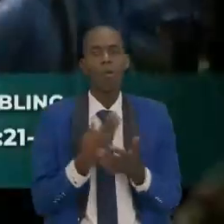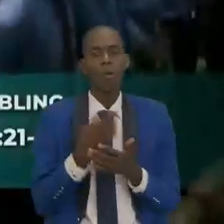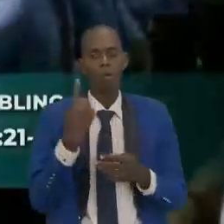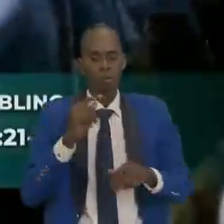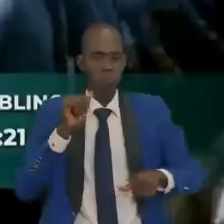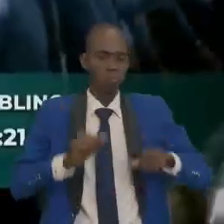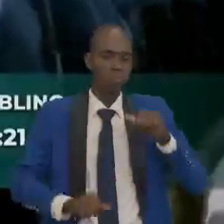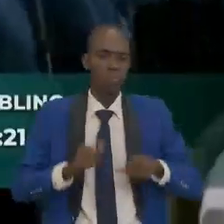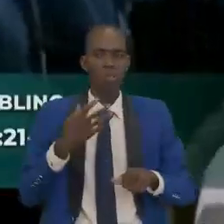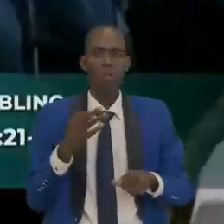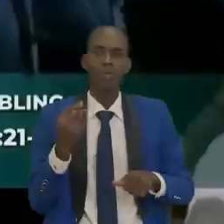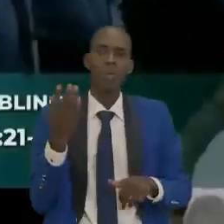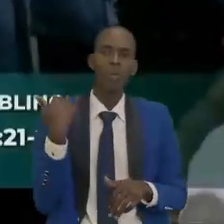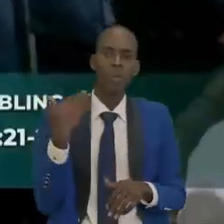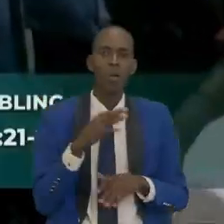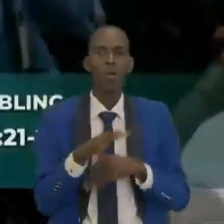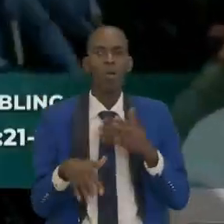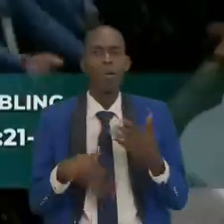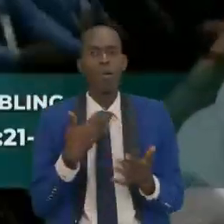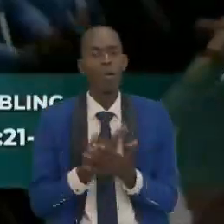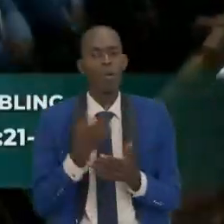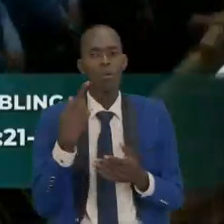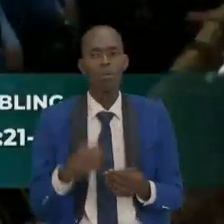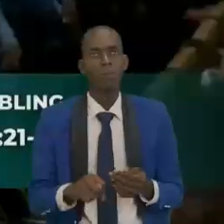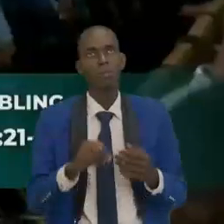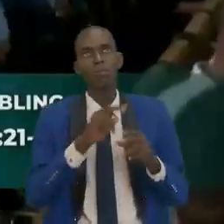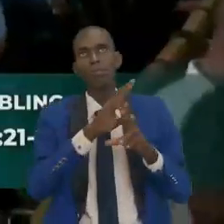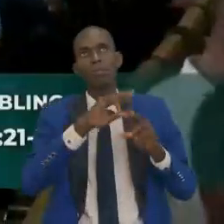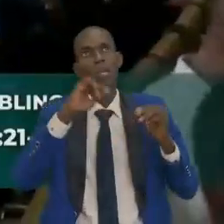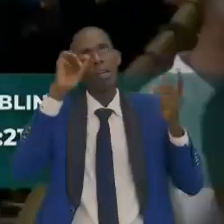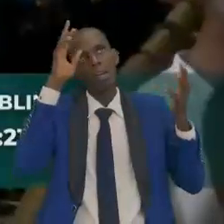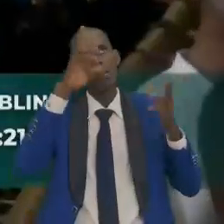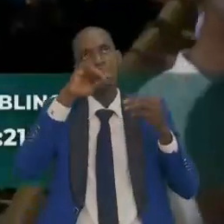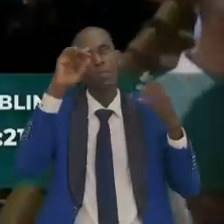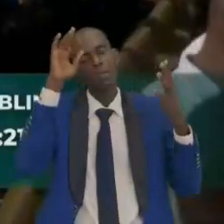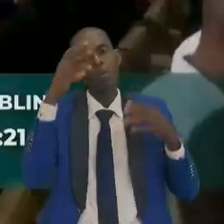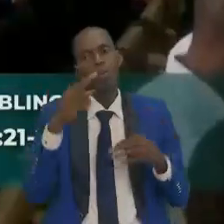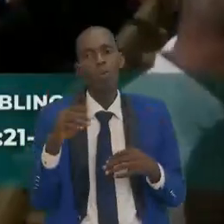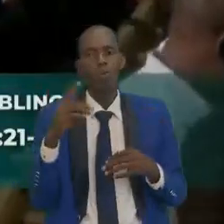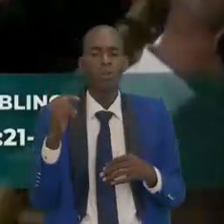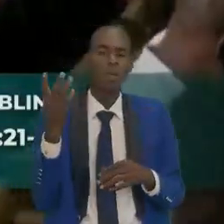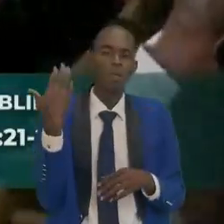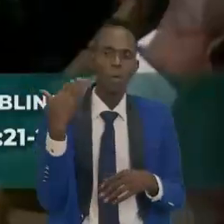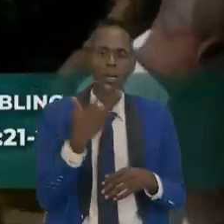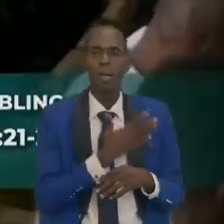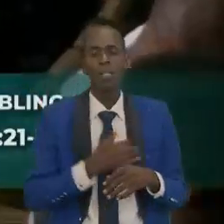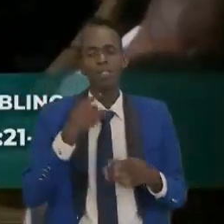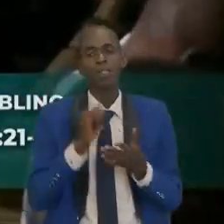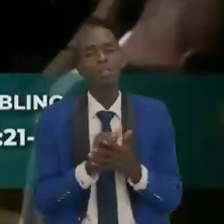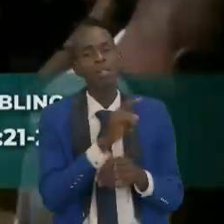past all the hopelessness of the past and say Lord I